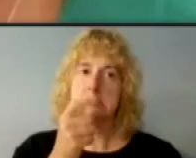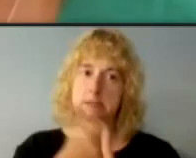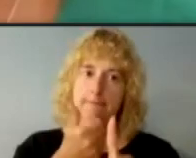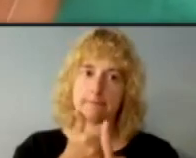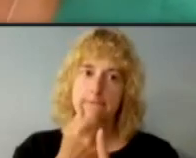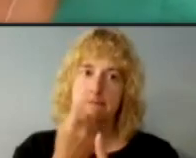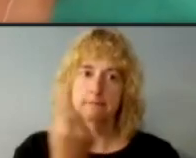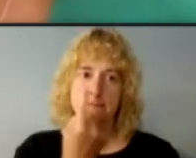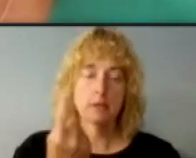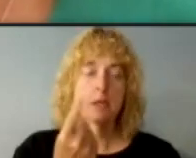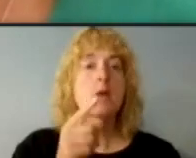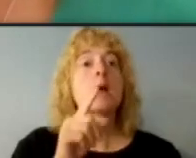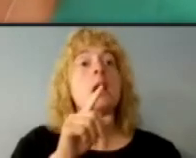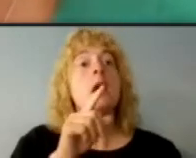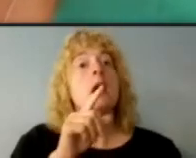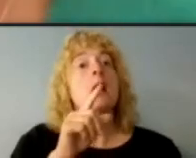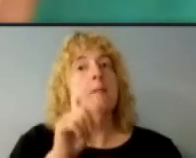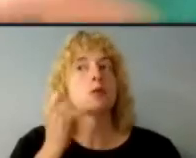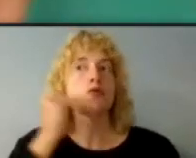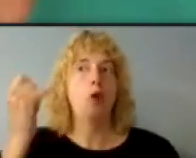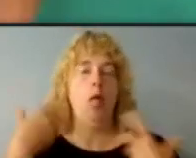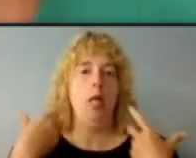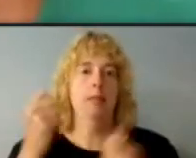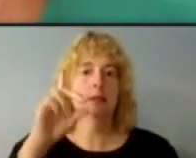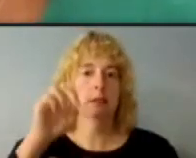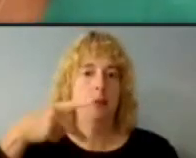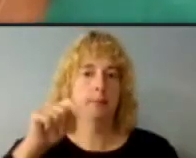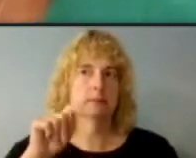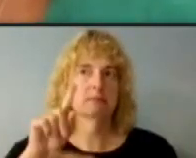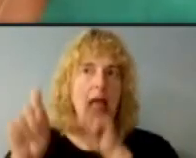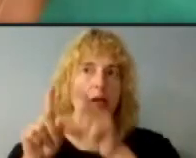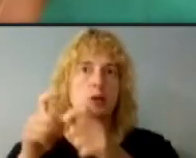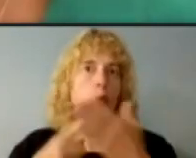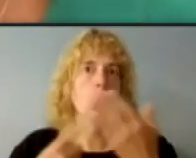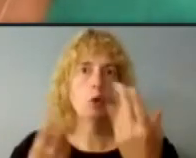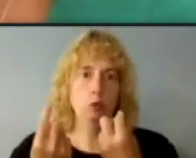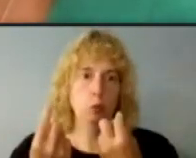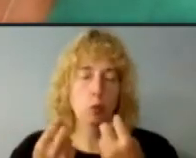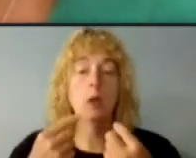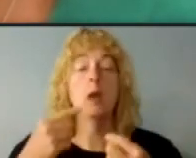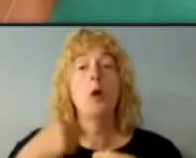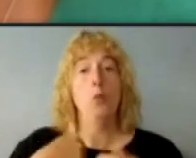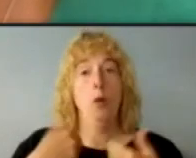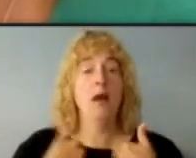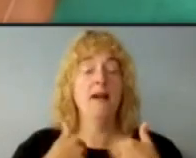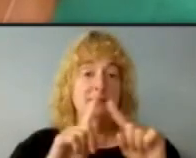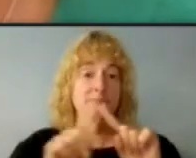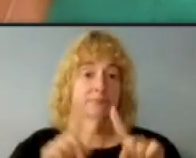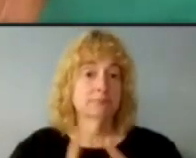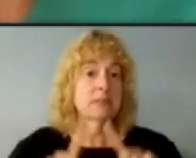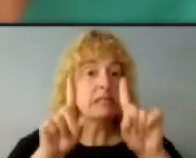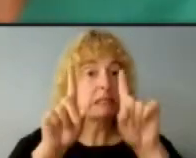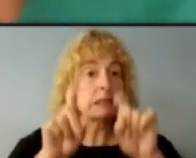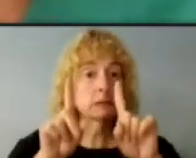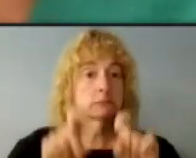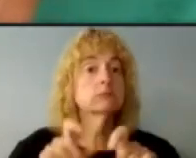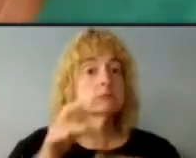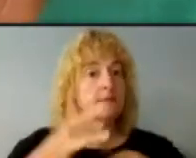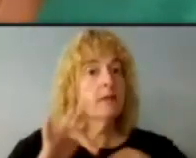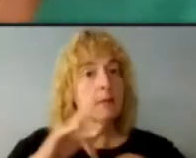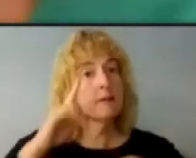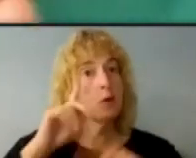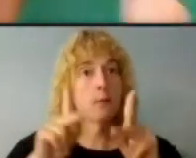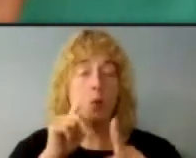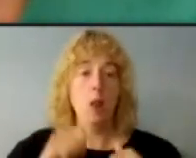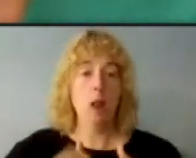steps. At the Detroit Health Department, we have a variety of different testing options available to residents, not only in Detroit, but